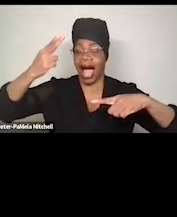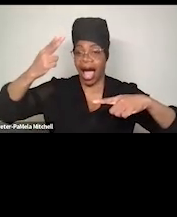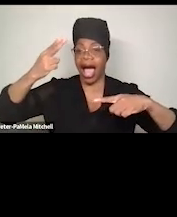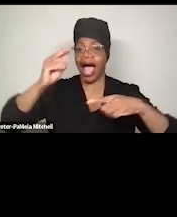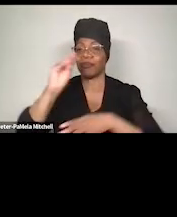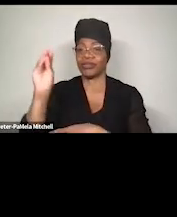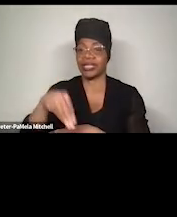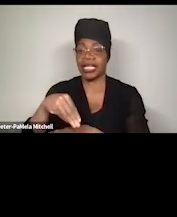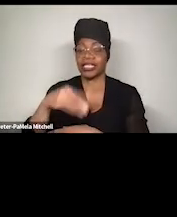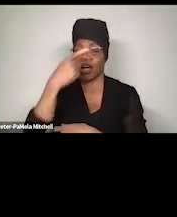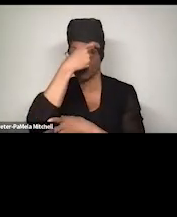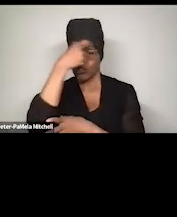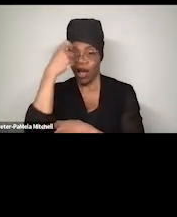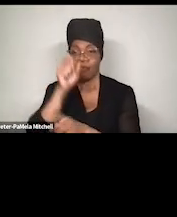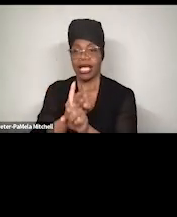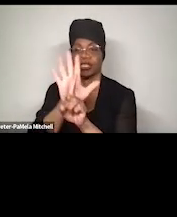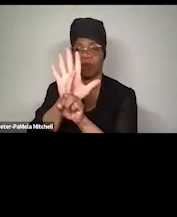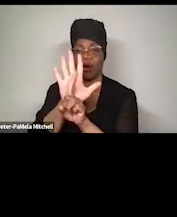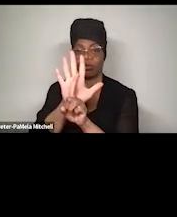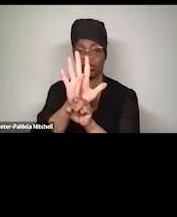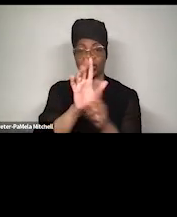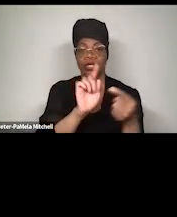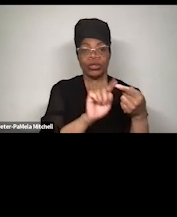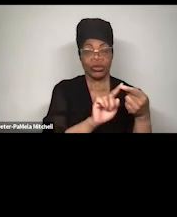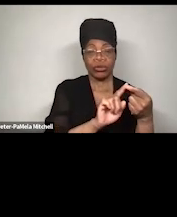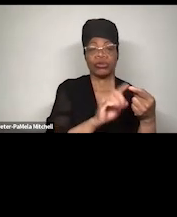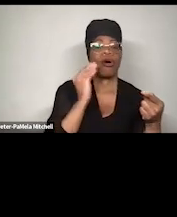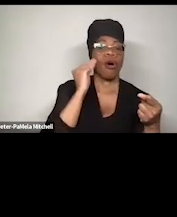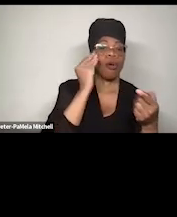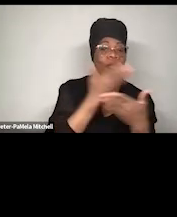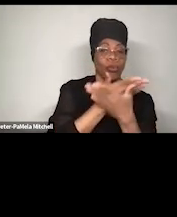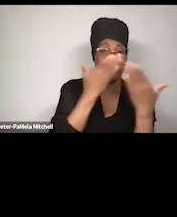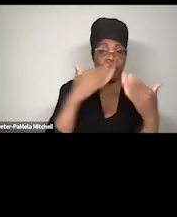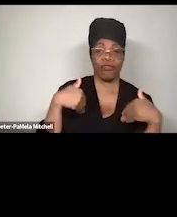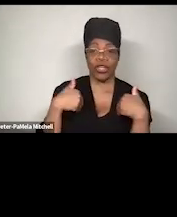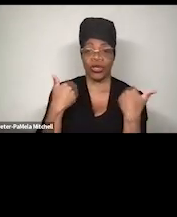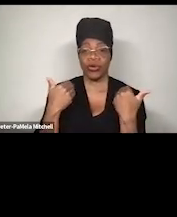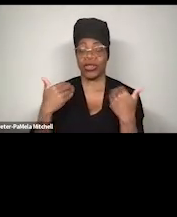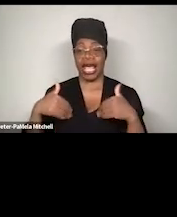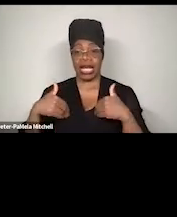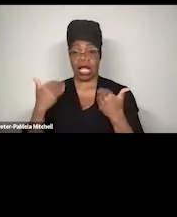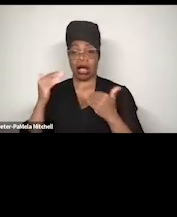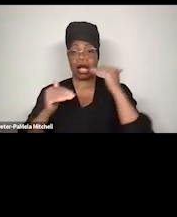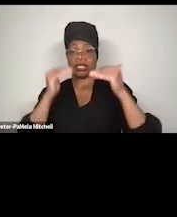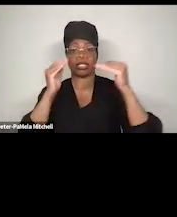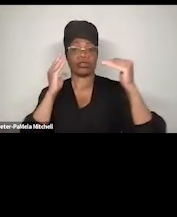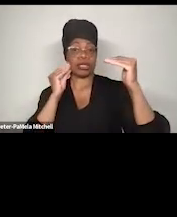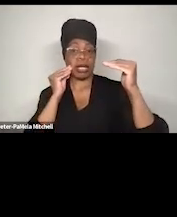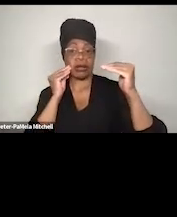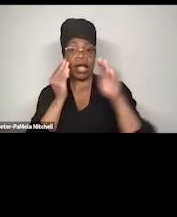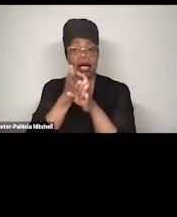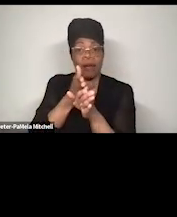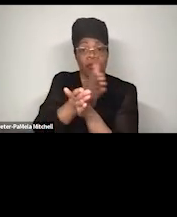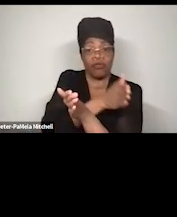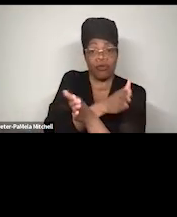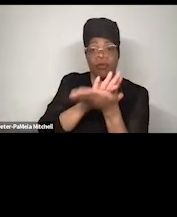exposure both prior to and during homelessness for youth and young adults who are experiencing homelessness. So prior to becoming